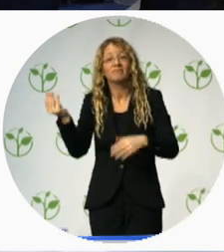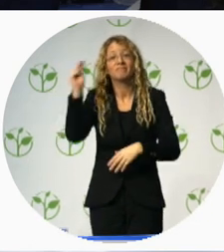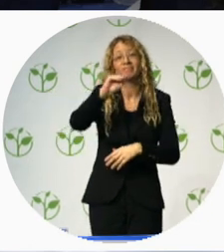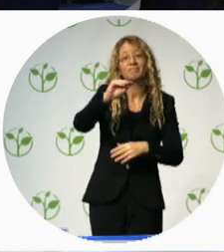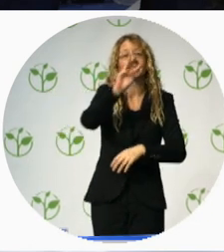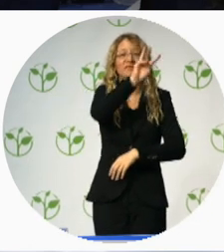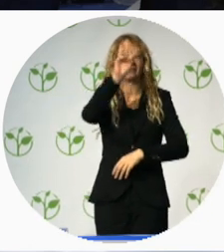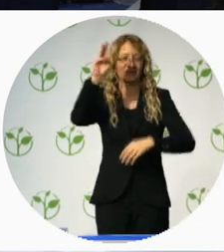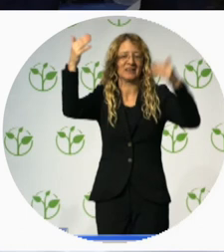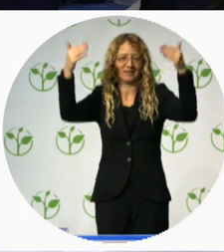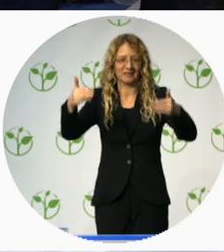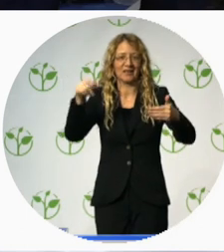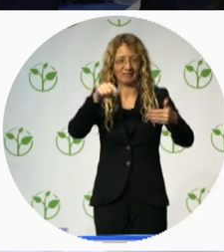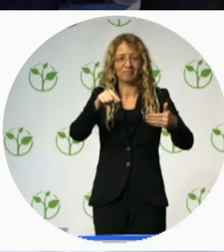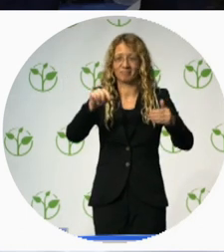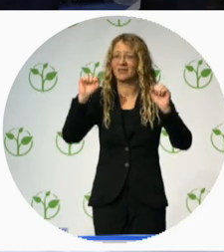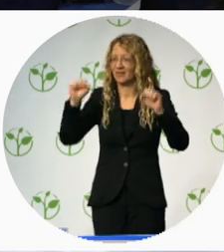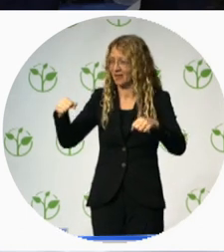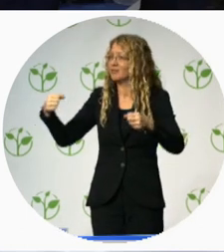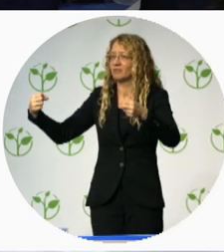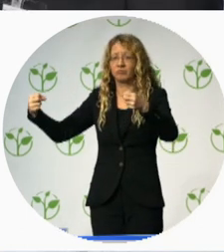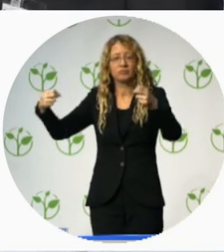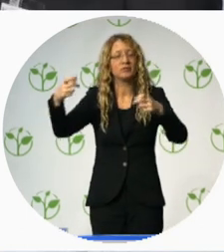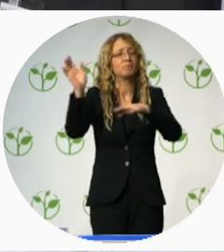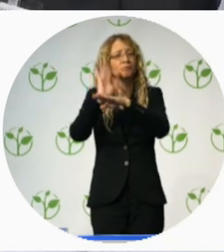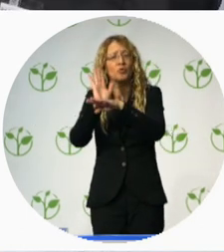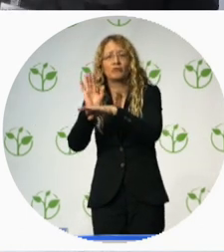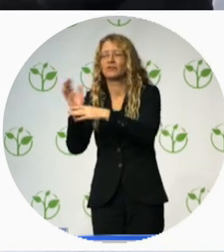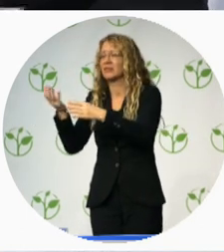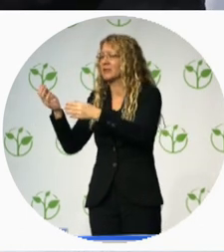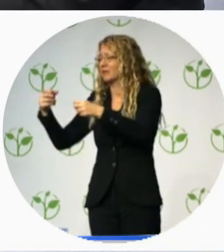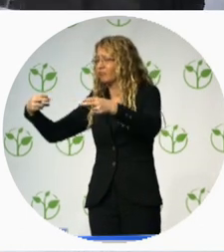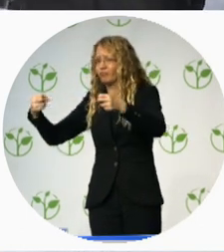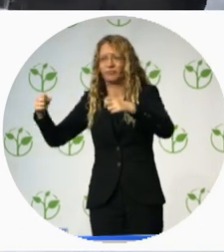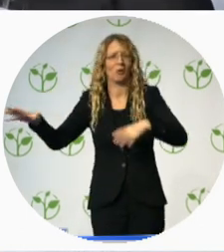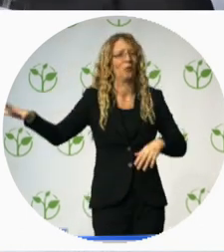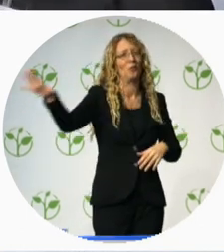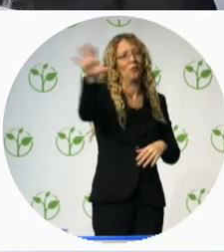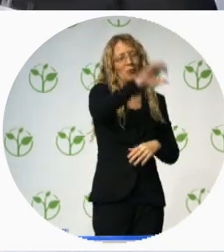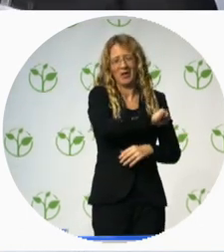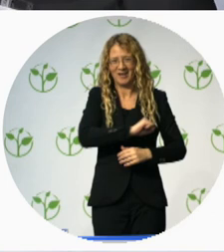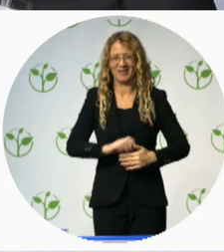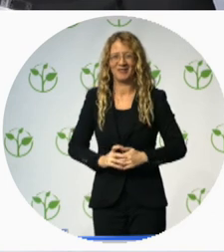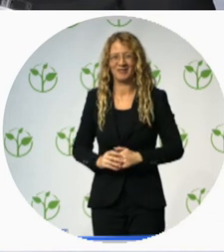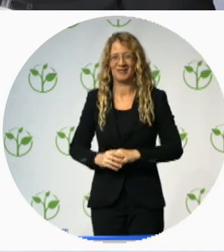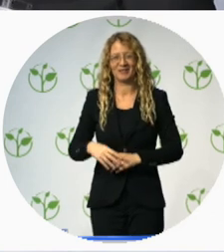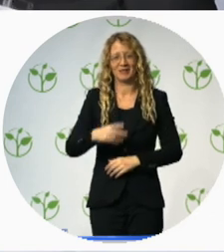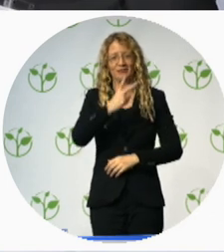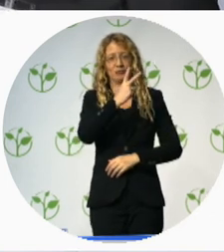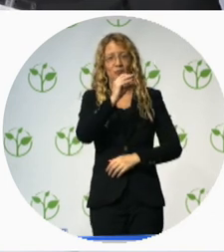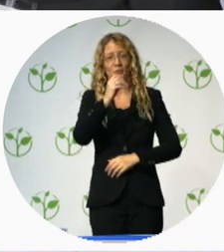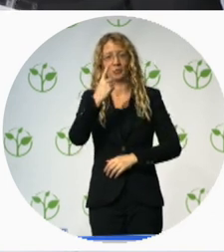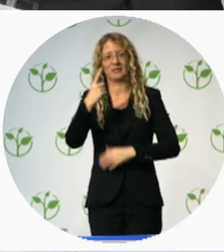videos for internal content producers and clients. In 2017, 5,000 videos have been captioned and are uploaded for general